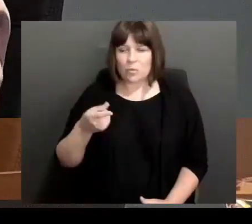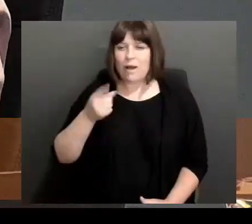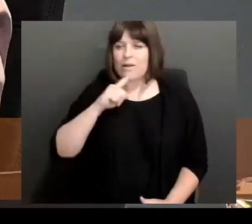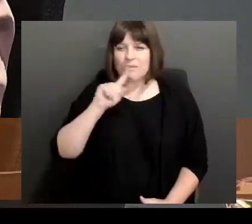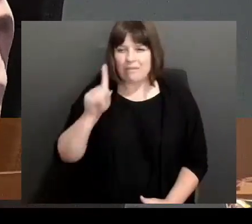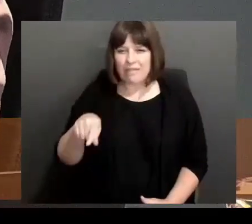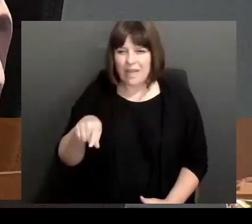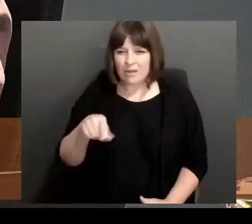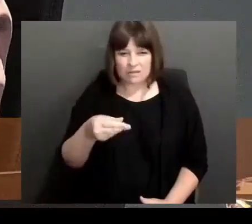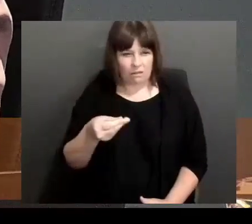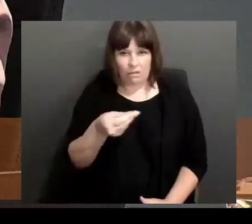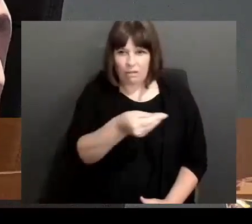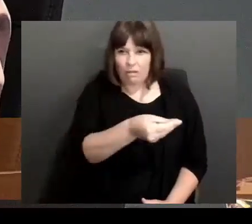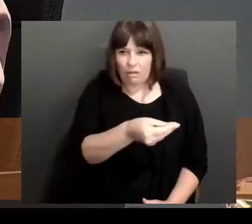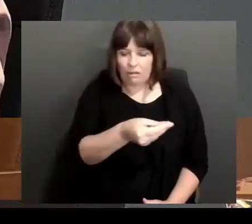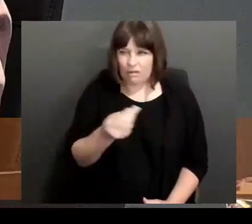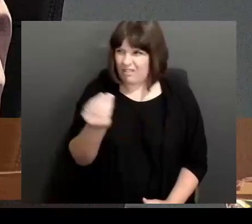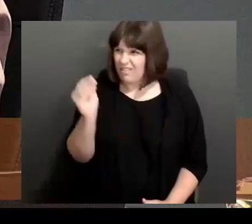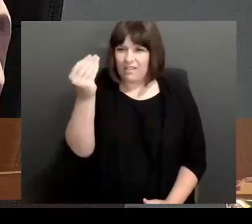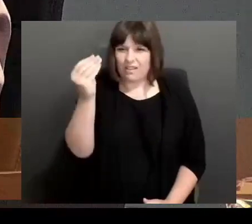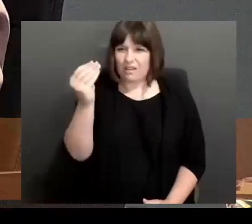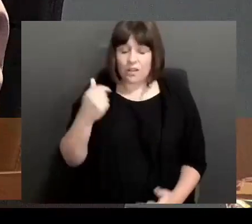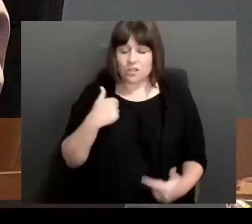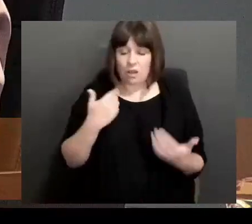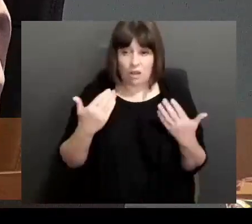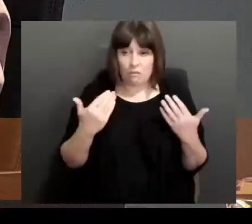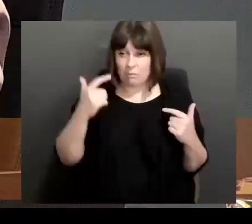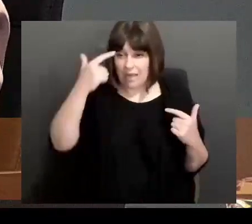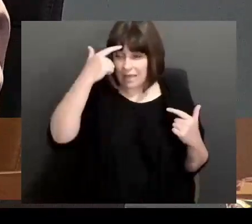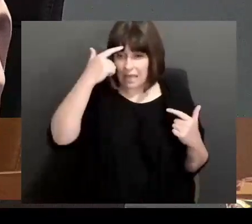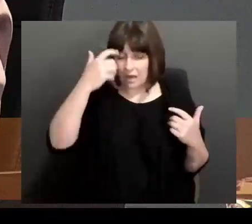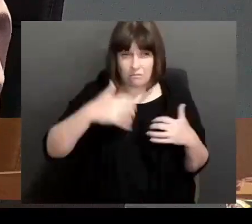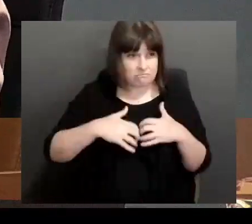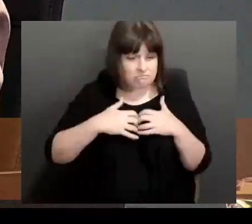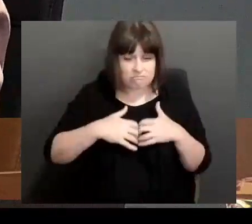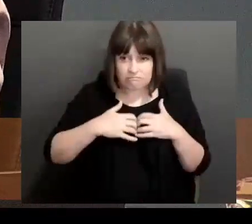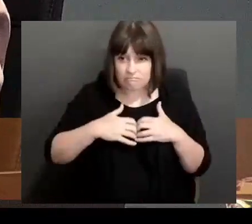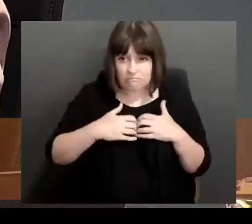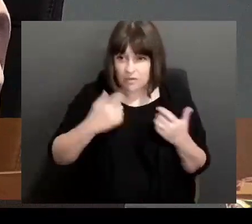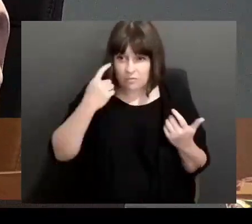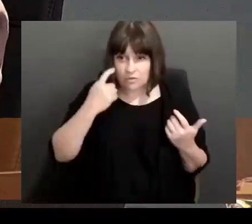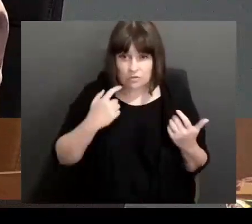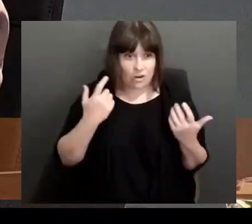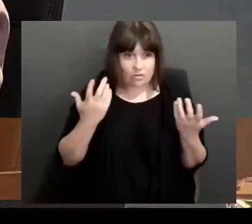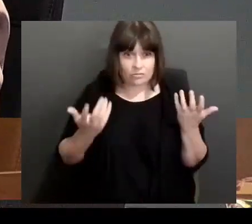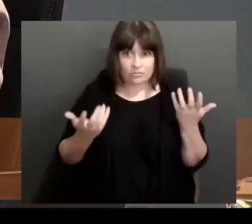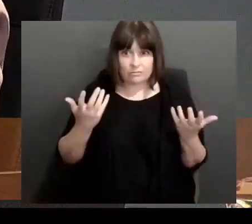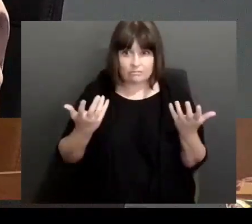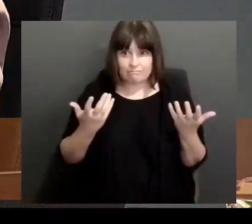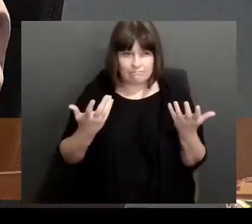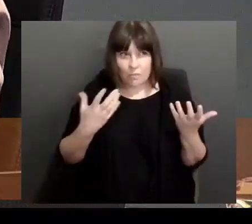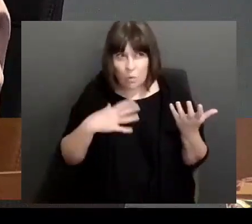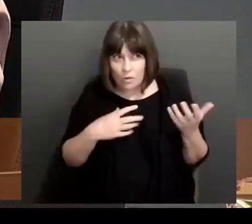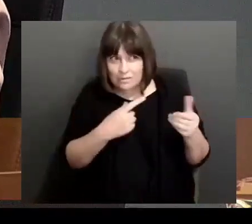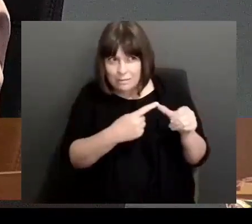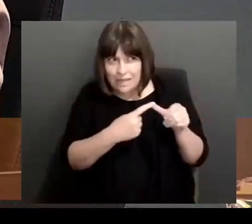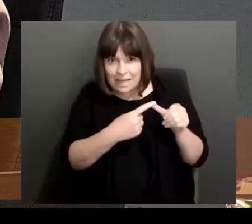decimated lands? Oh, sorry, I'm struggling with this in my head, so I'm just trying to get some answers